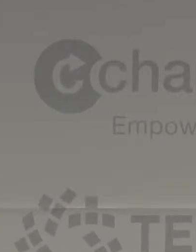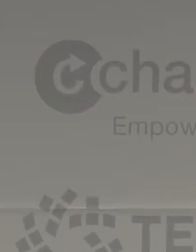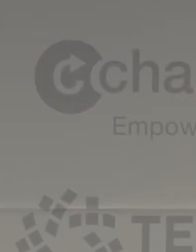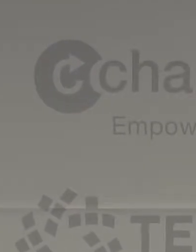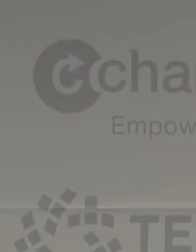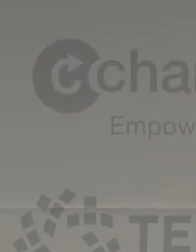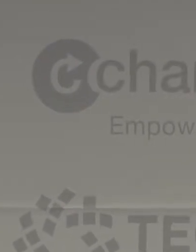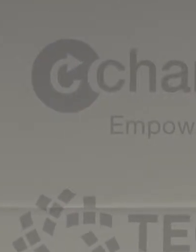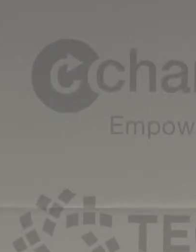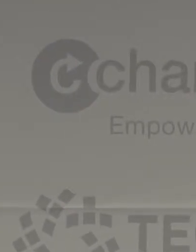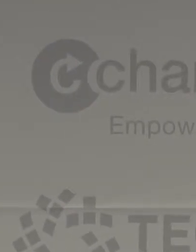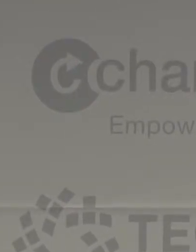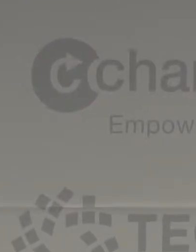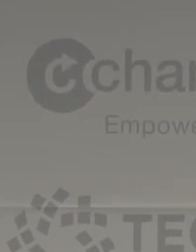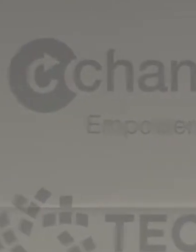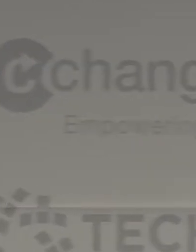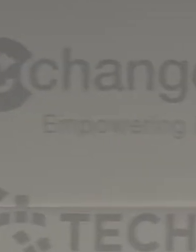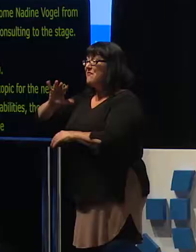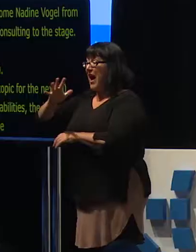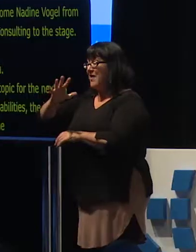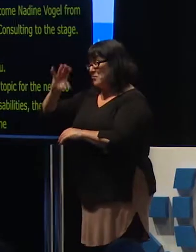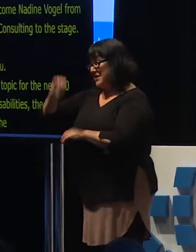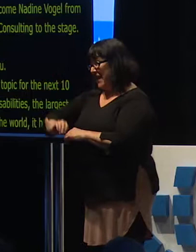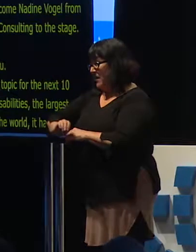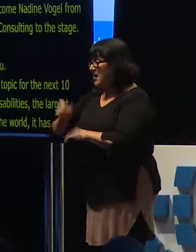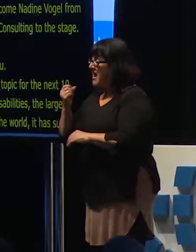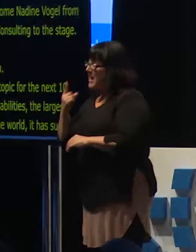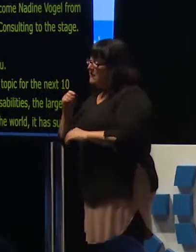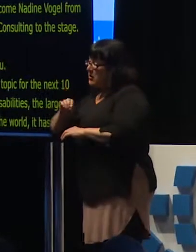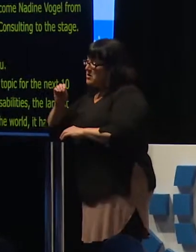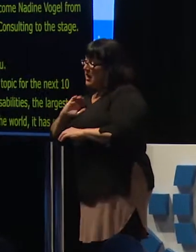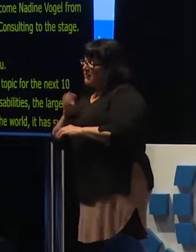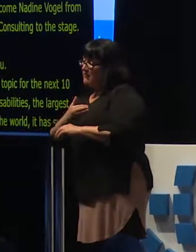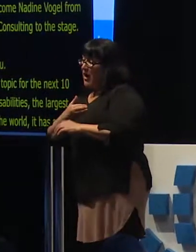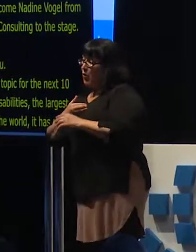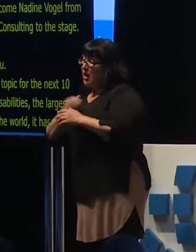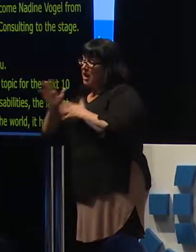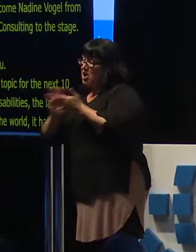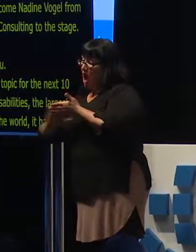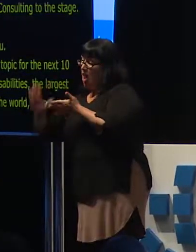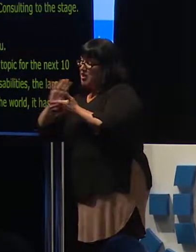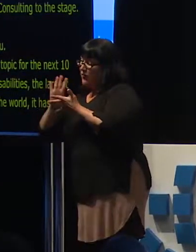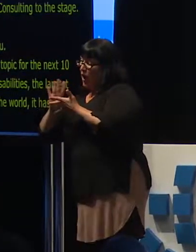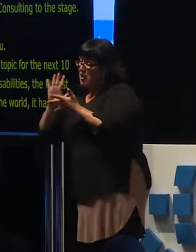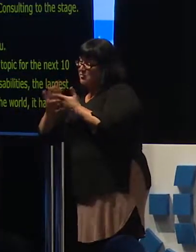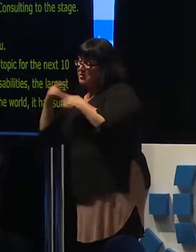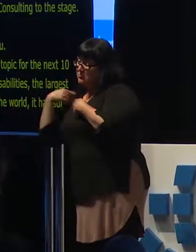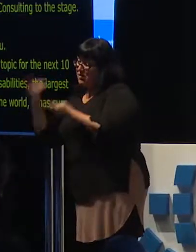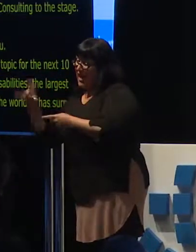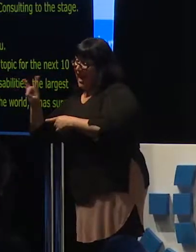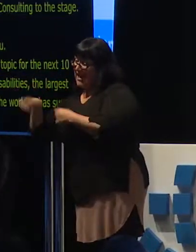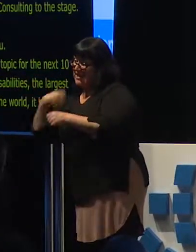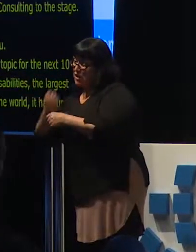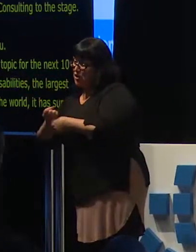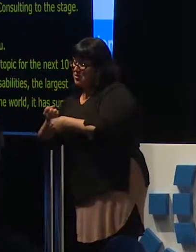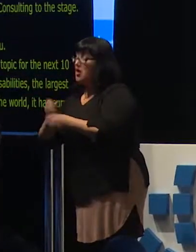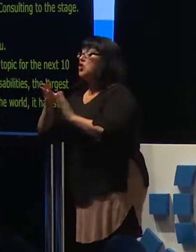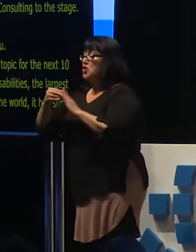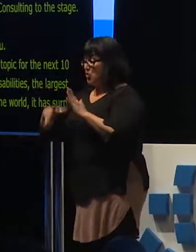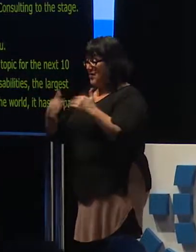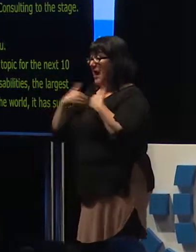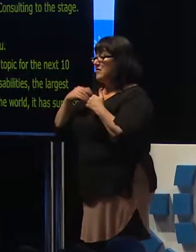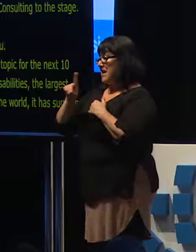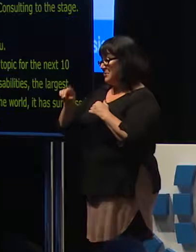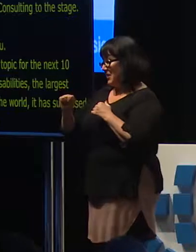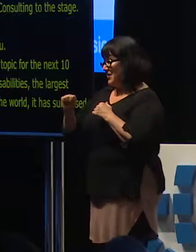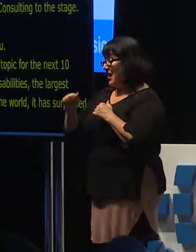by 5%. 11% of our college freshmen year over year for the last 8 years have been students with disabilities.